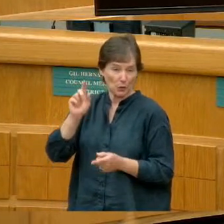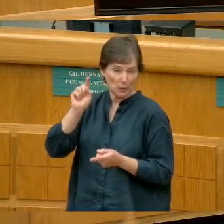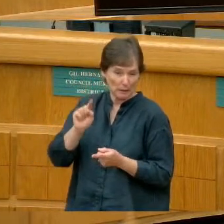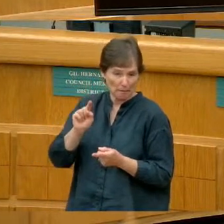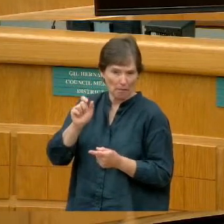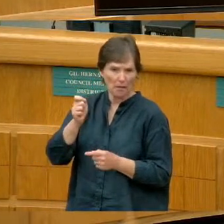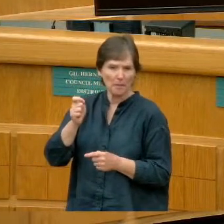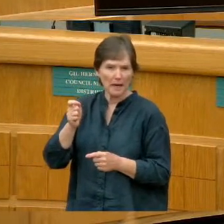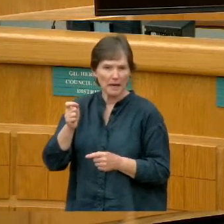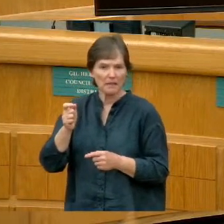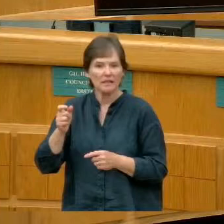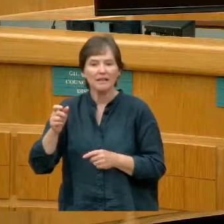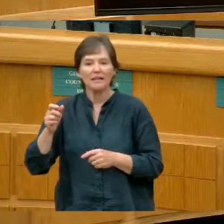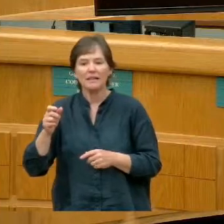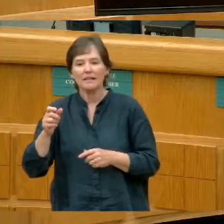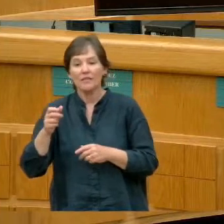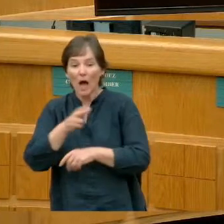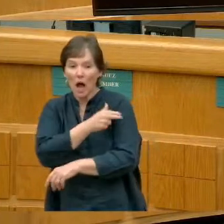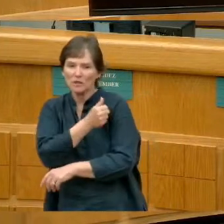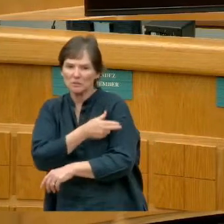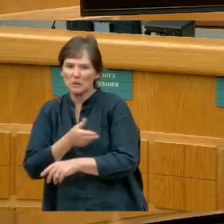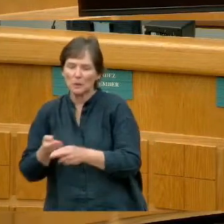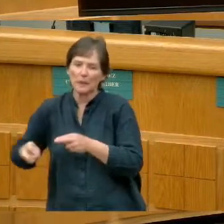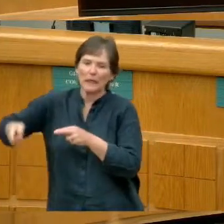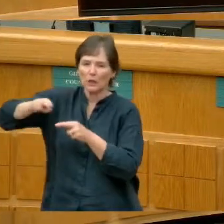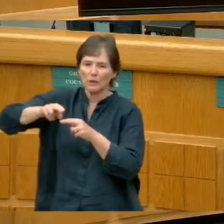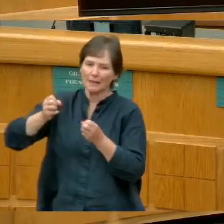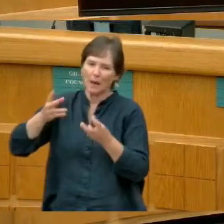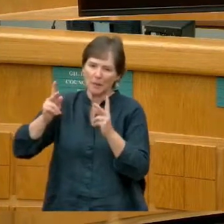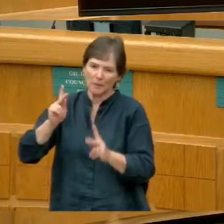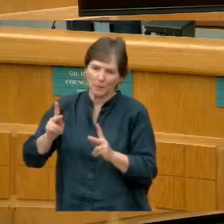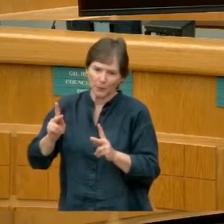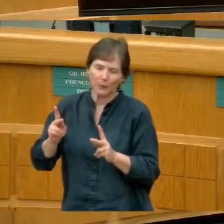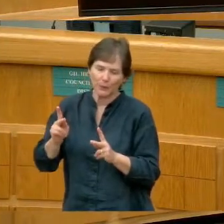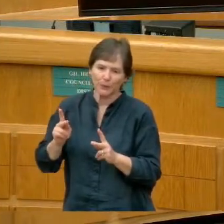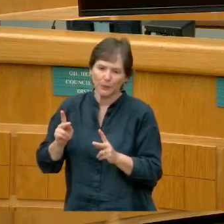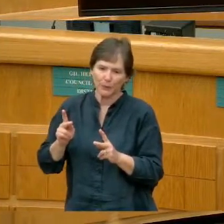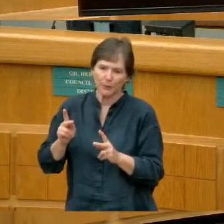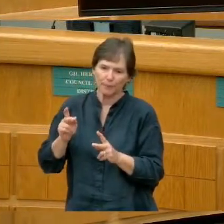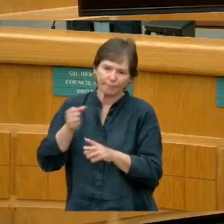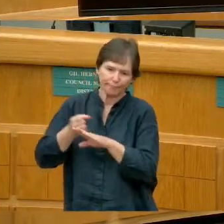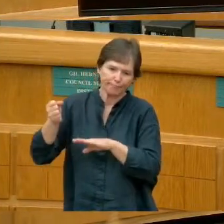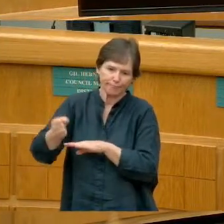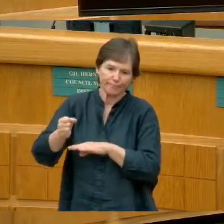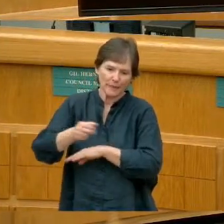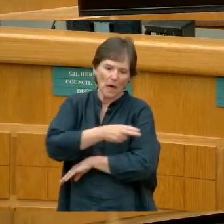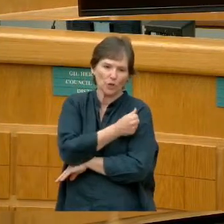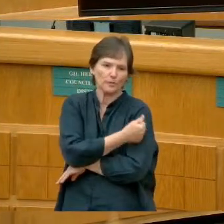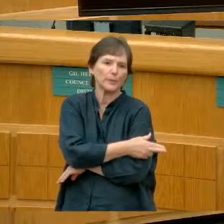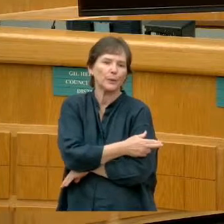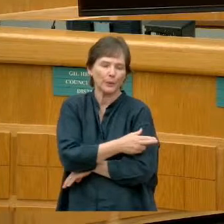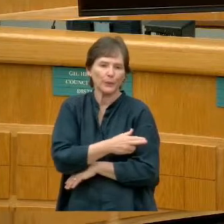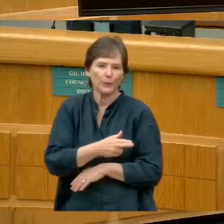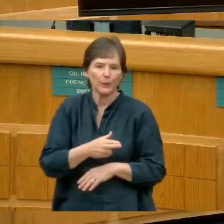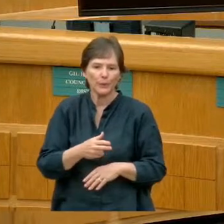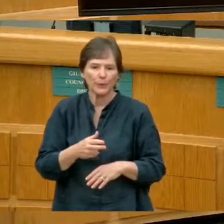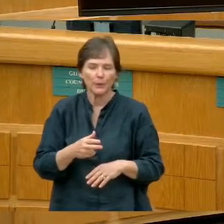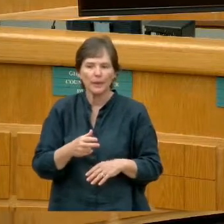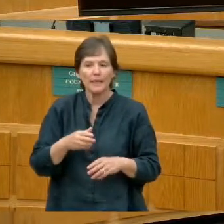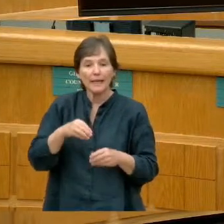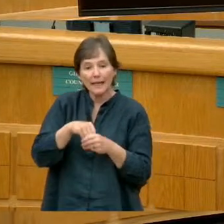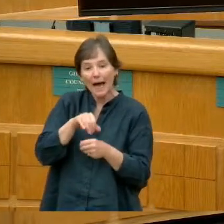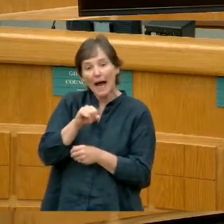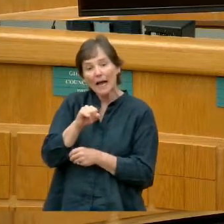the numbers that are recovering in ICU has dropped a little bit. So we have about 10 fewer